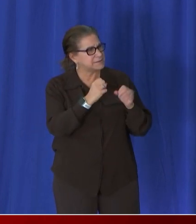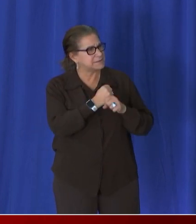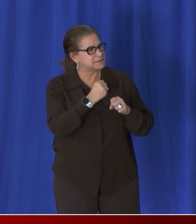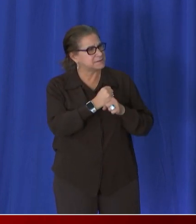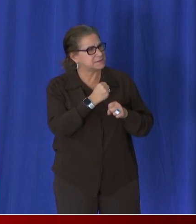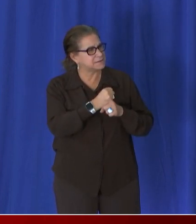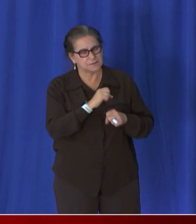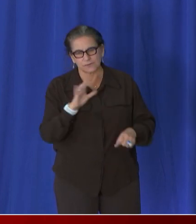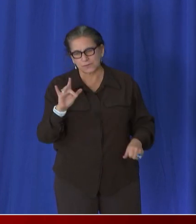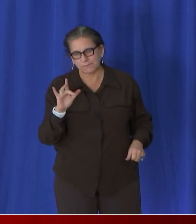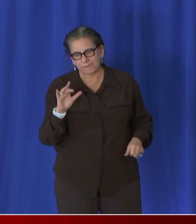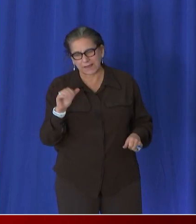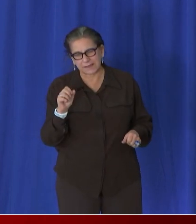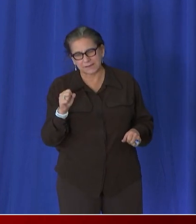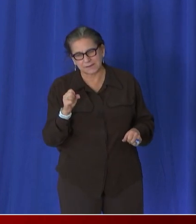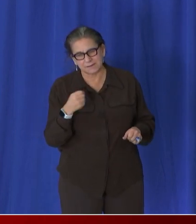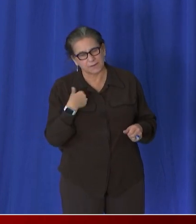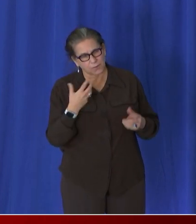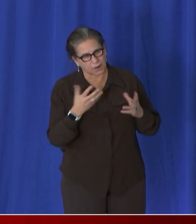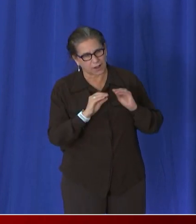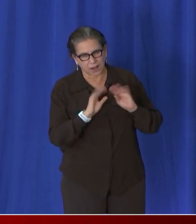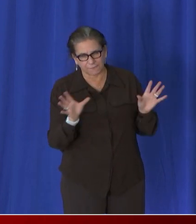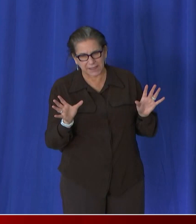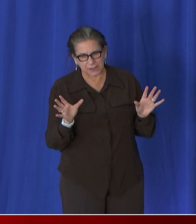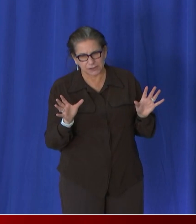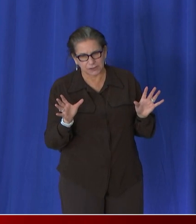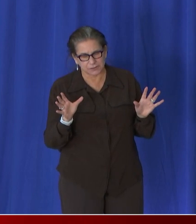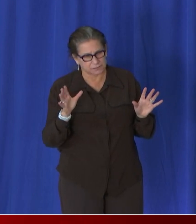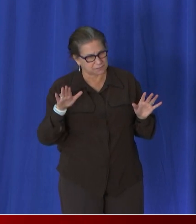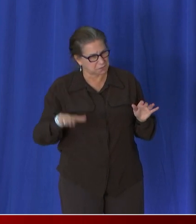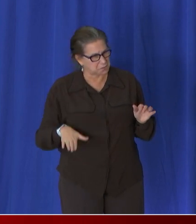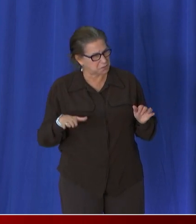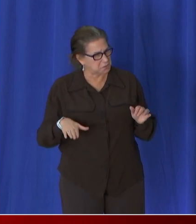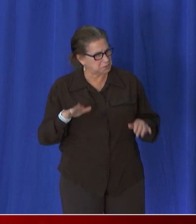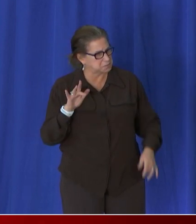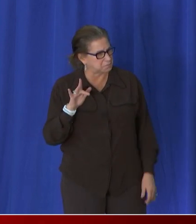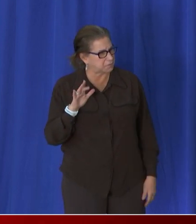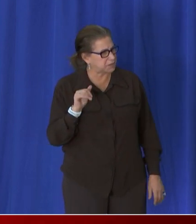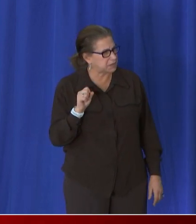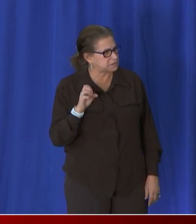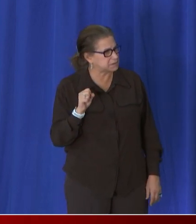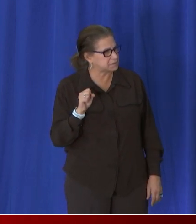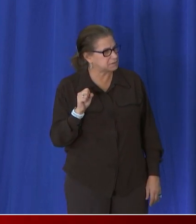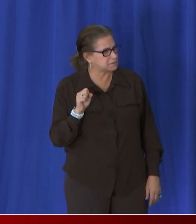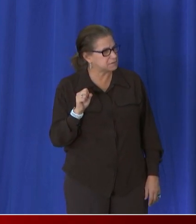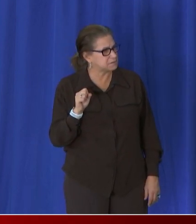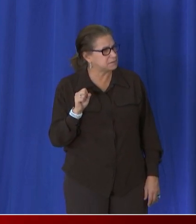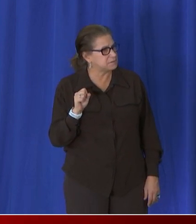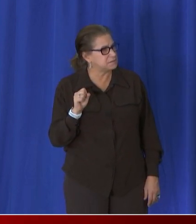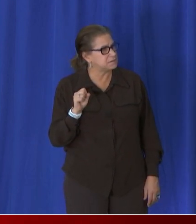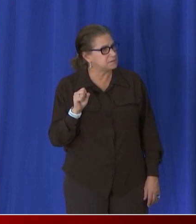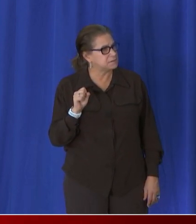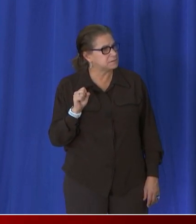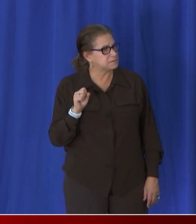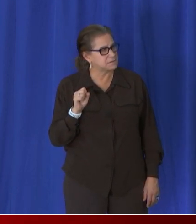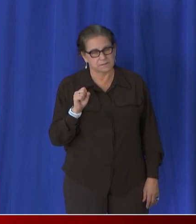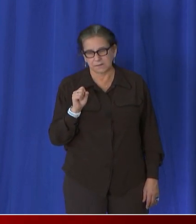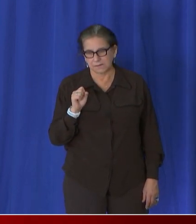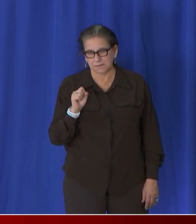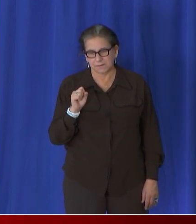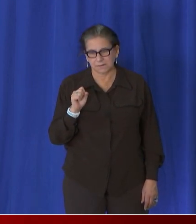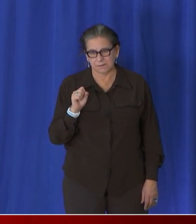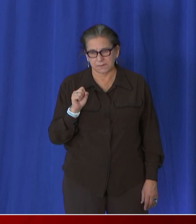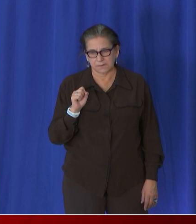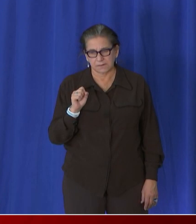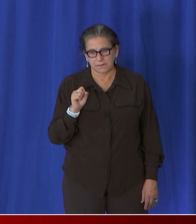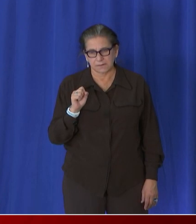Could you just clarify why that number might be so low, and what the CDC reporting is, 73% of new infections? Yeah, it's a great question.